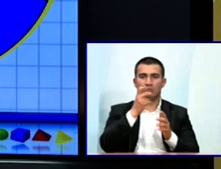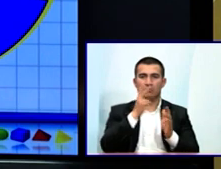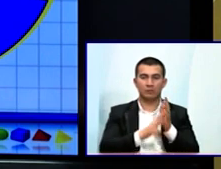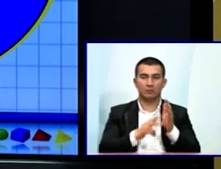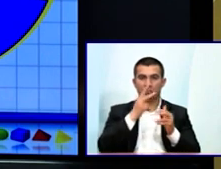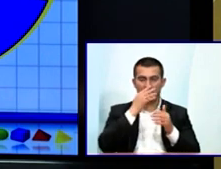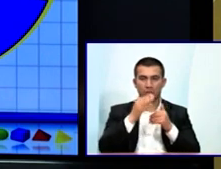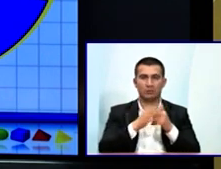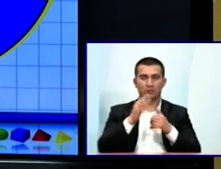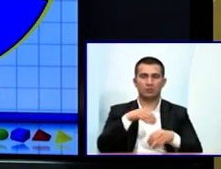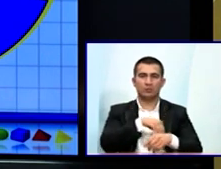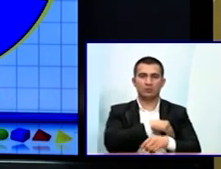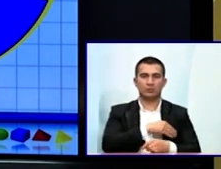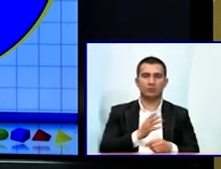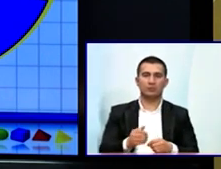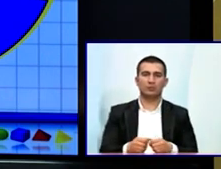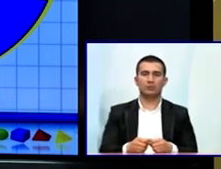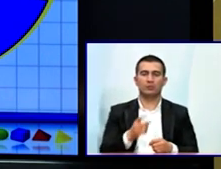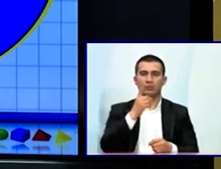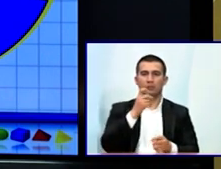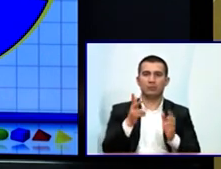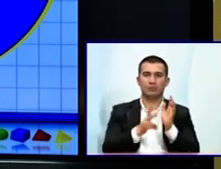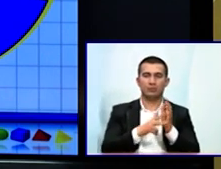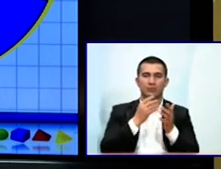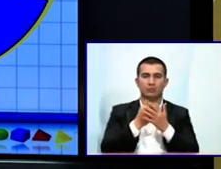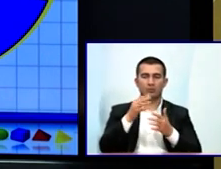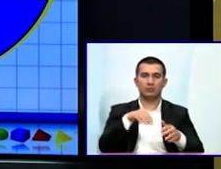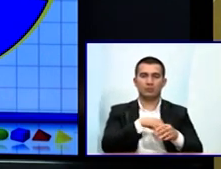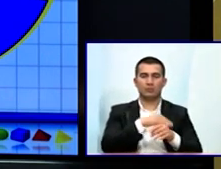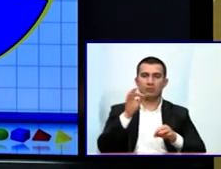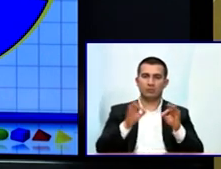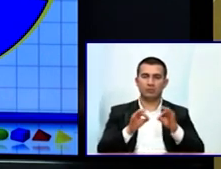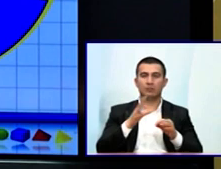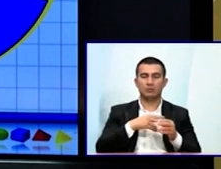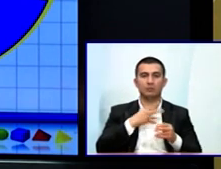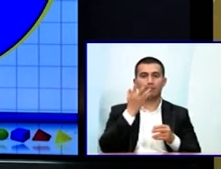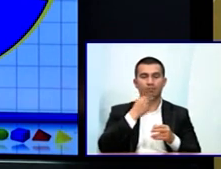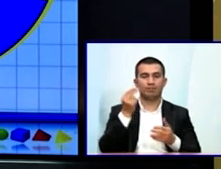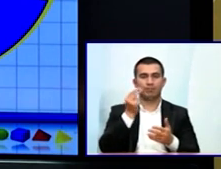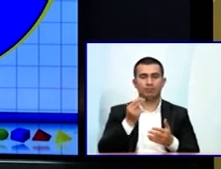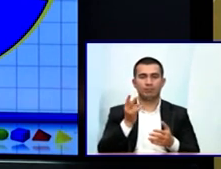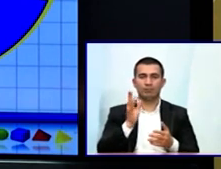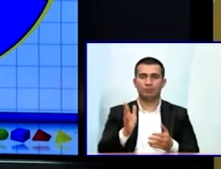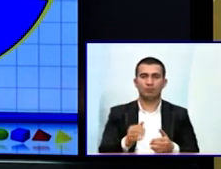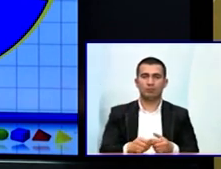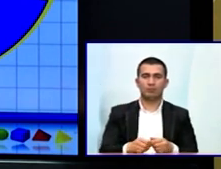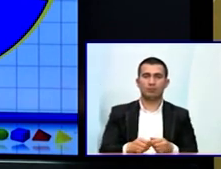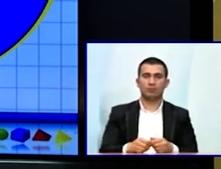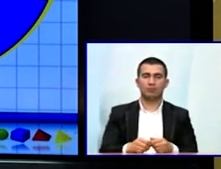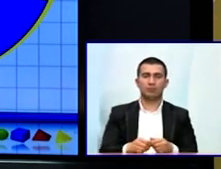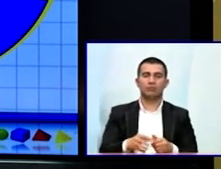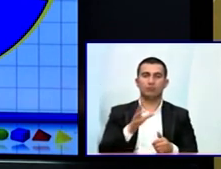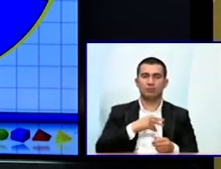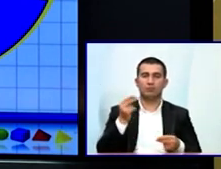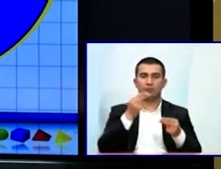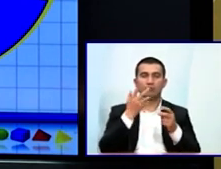teng bo'ladi. Demak, 108 gradusli burchak chizib, uni bo'yab olamiz. Hosil bo'lgan